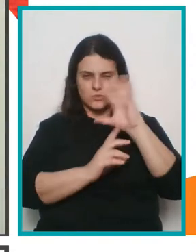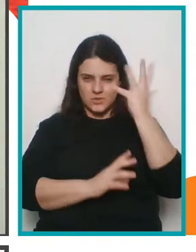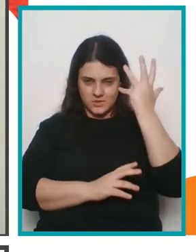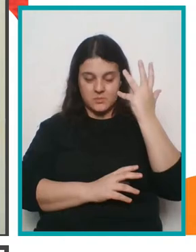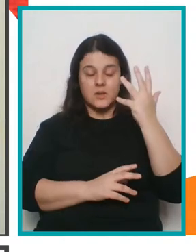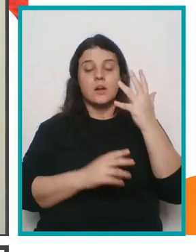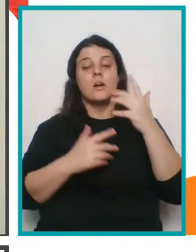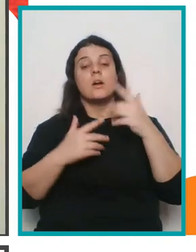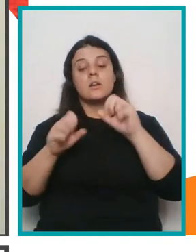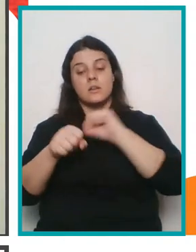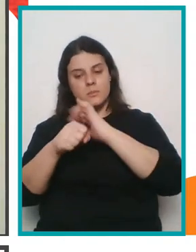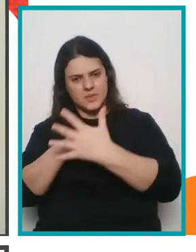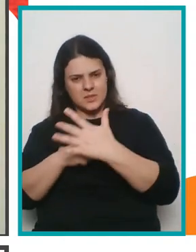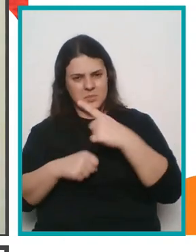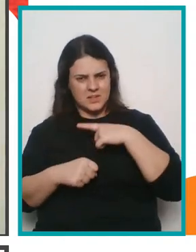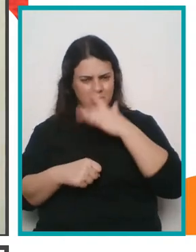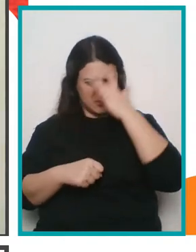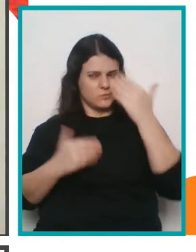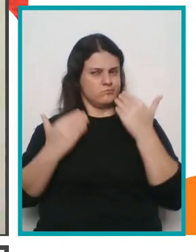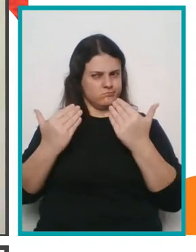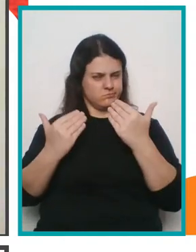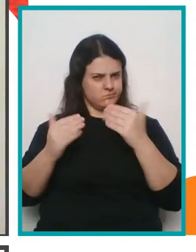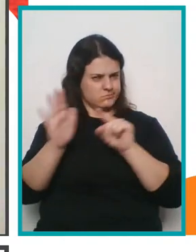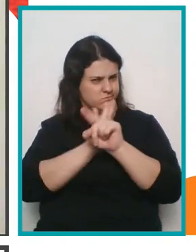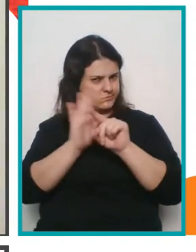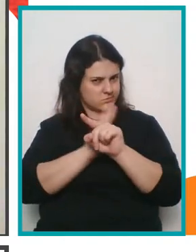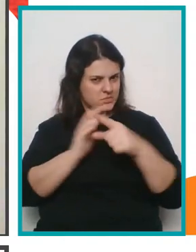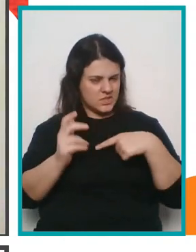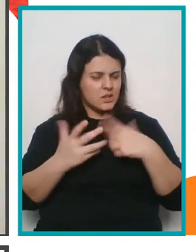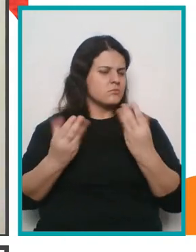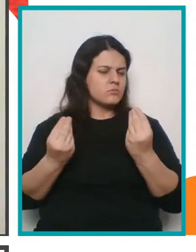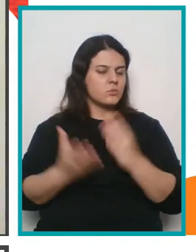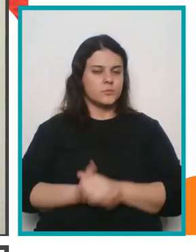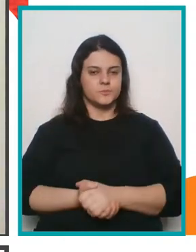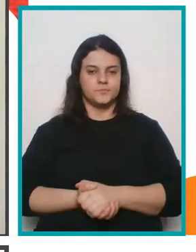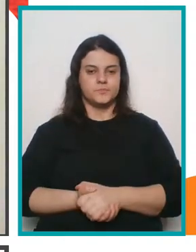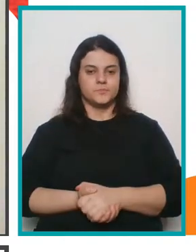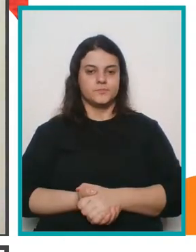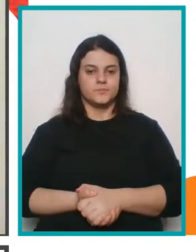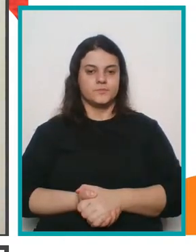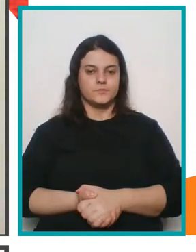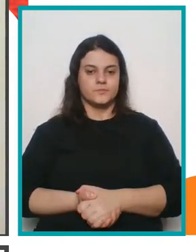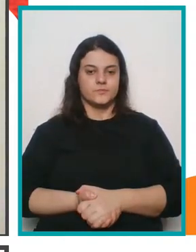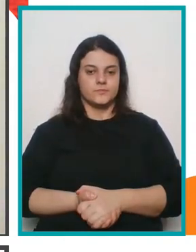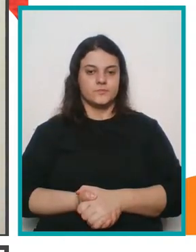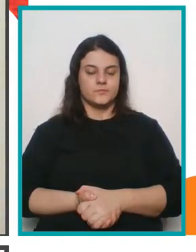Well, I will answer that question in one statement.